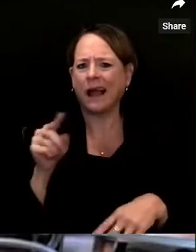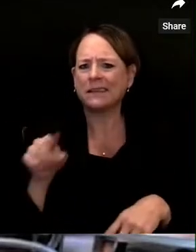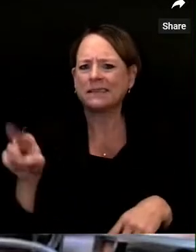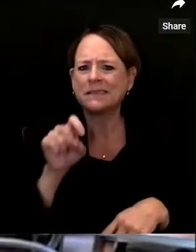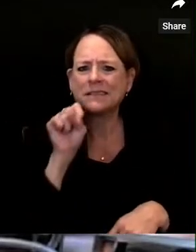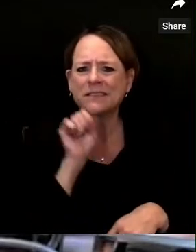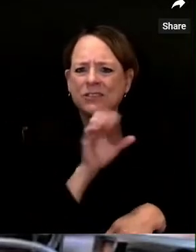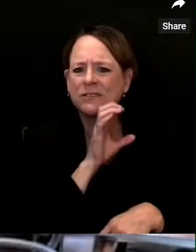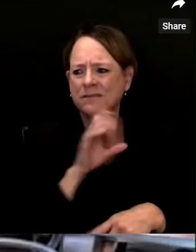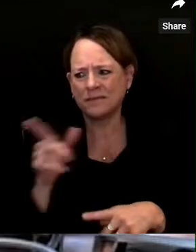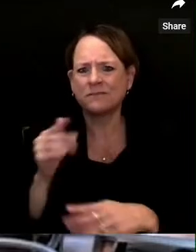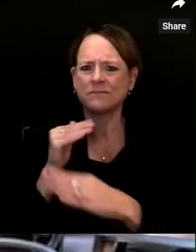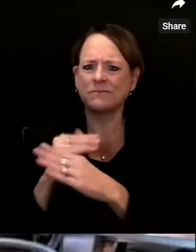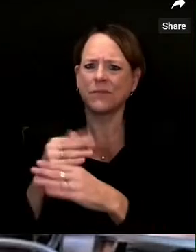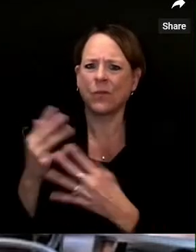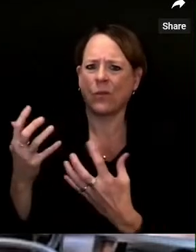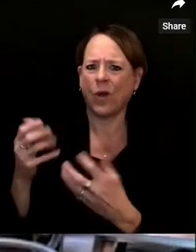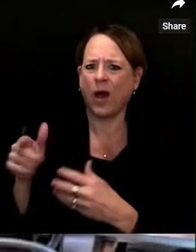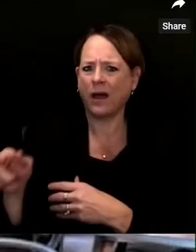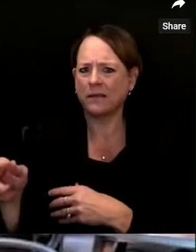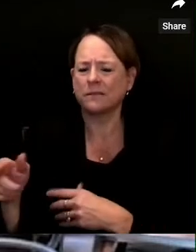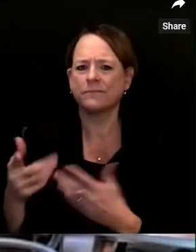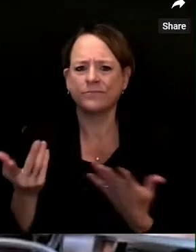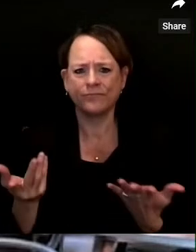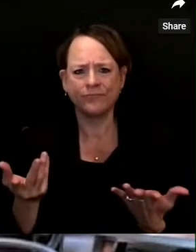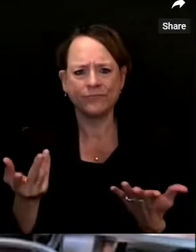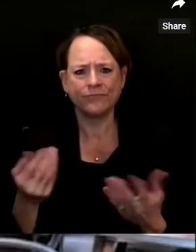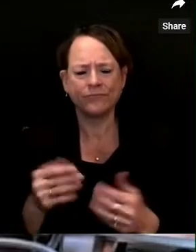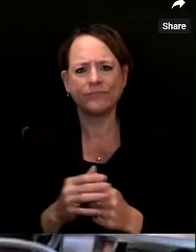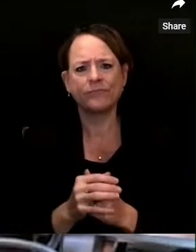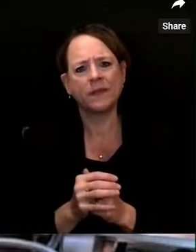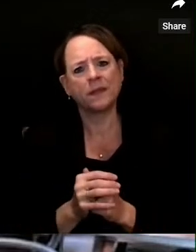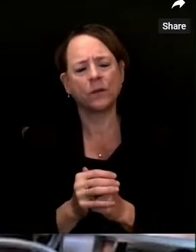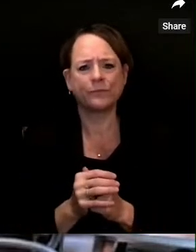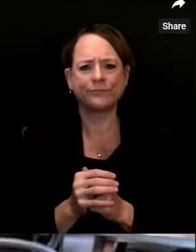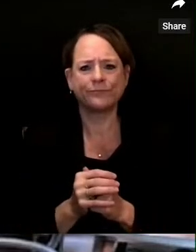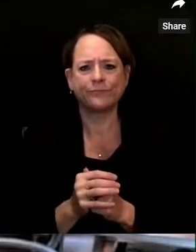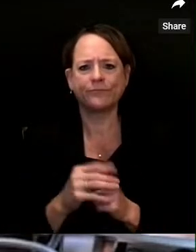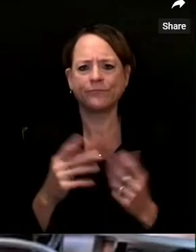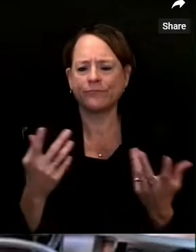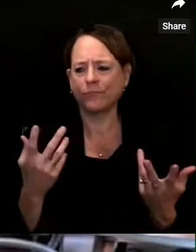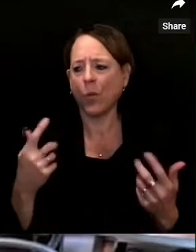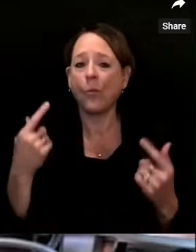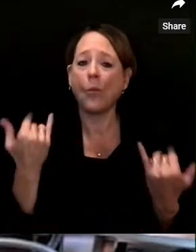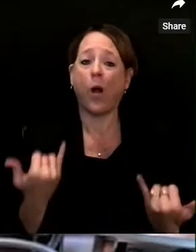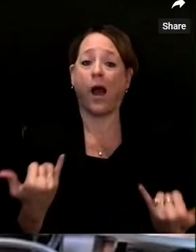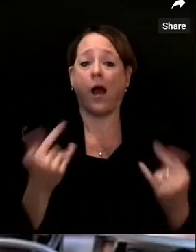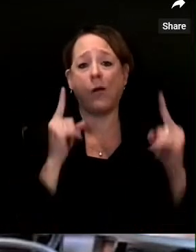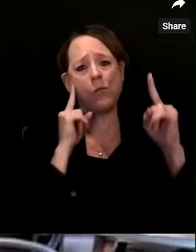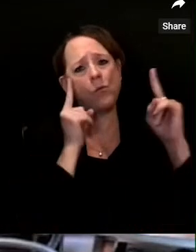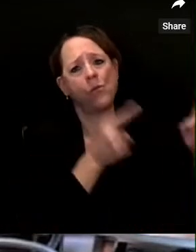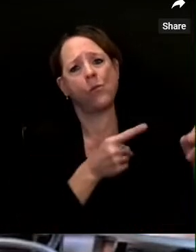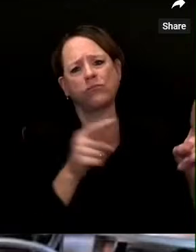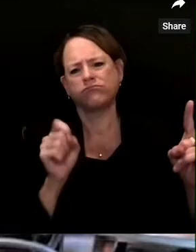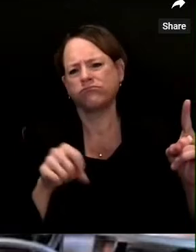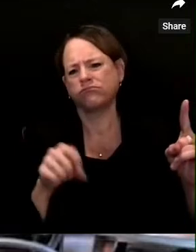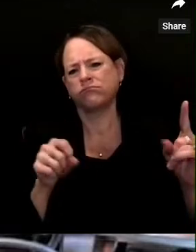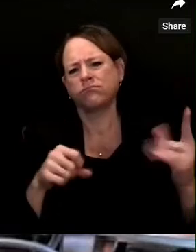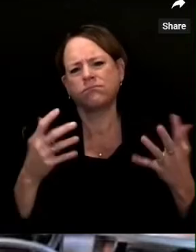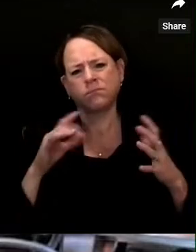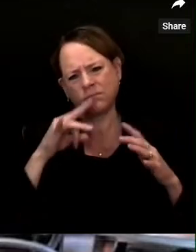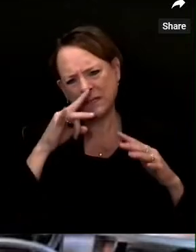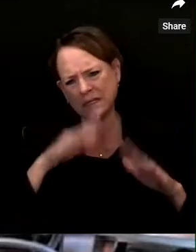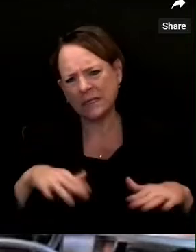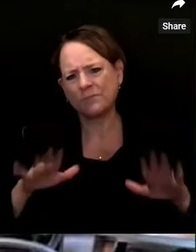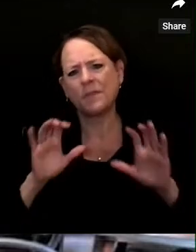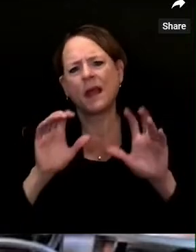do that is to make sure that we have kids back in school, learning in person to the greatest extent possible, and adopting